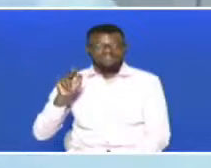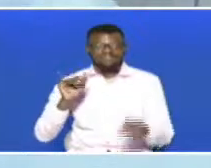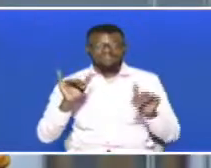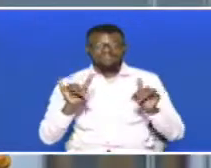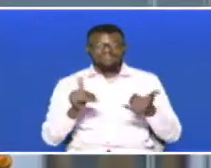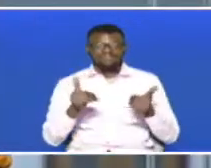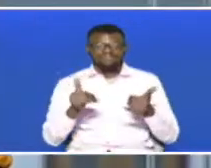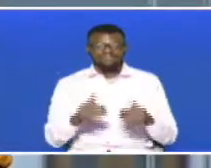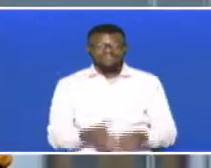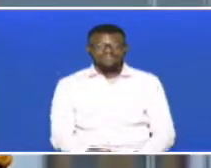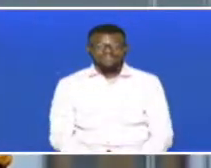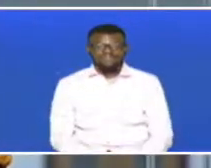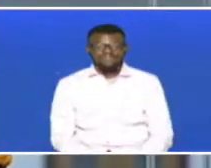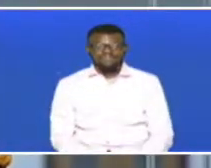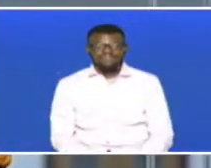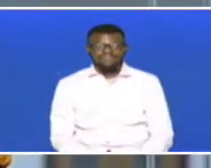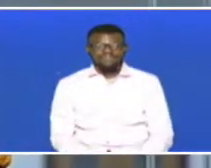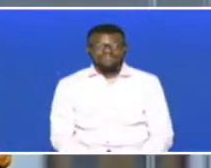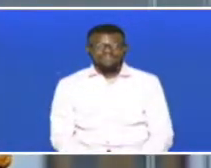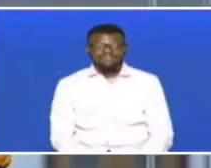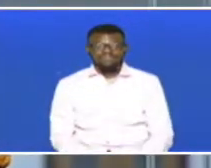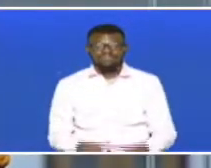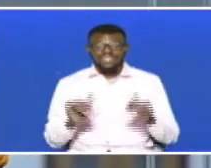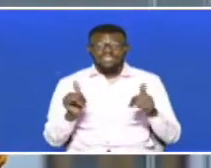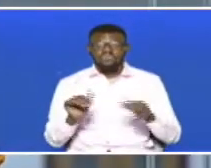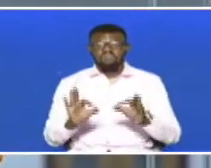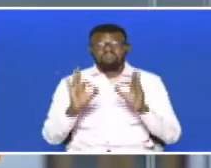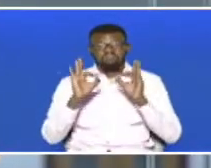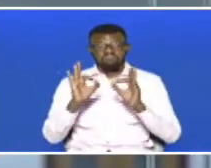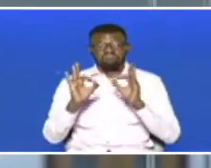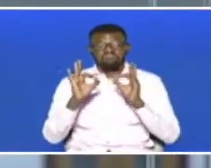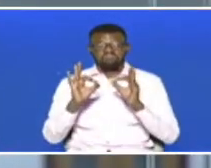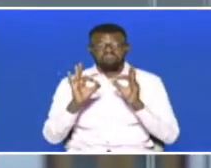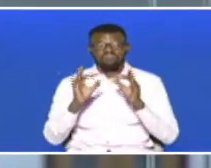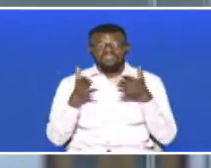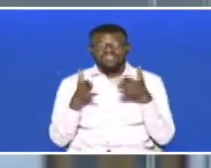Indeed, that's great news for the country. Now, UDA